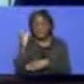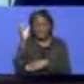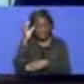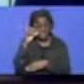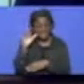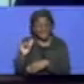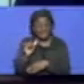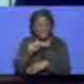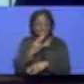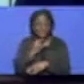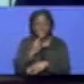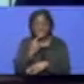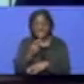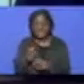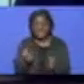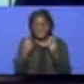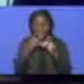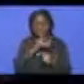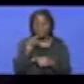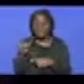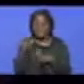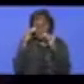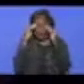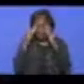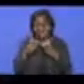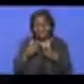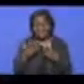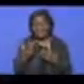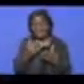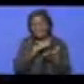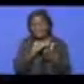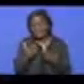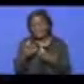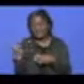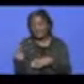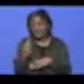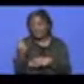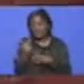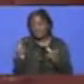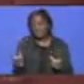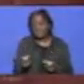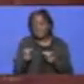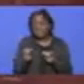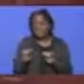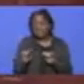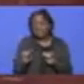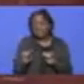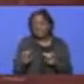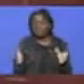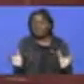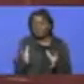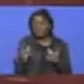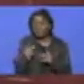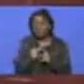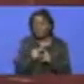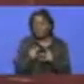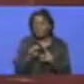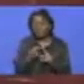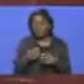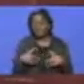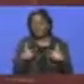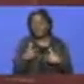his mentor's death, as he always offered an encouraging word to the youth in the party. You know, he fought for his